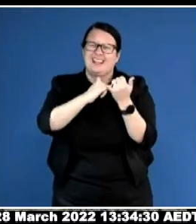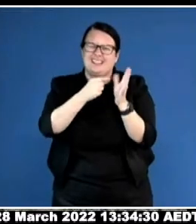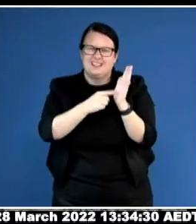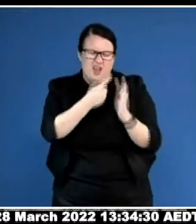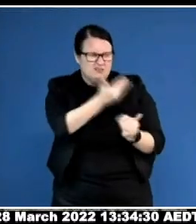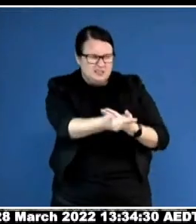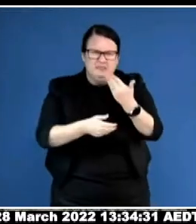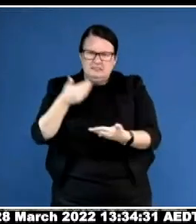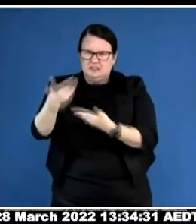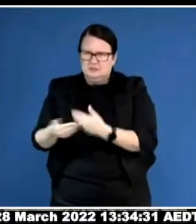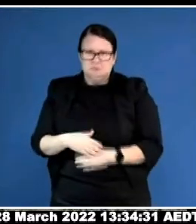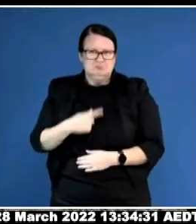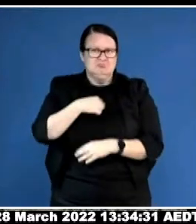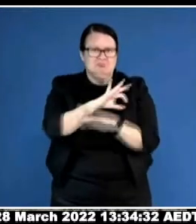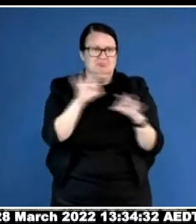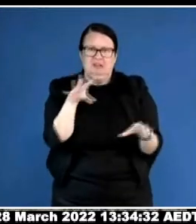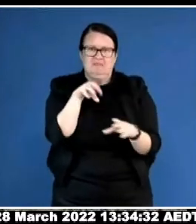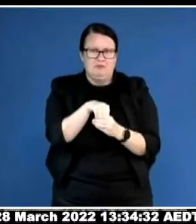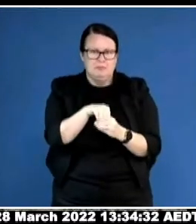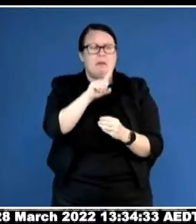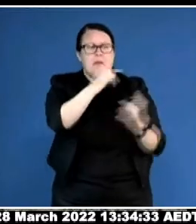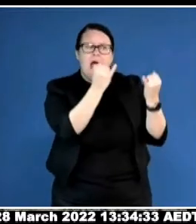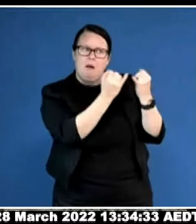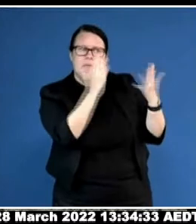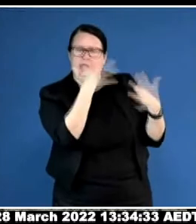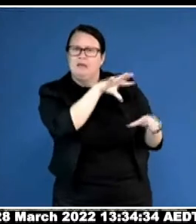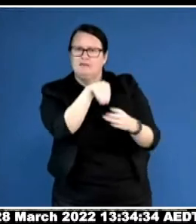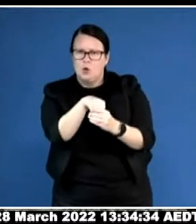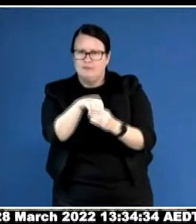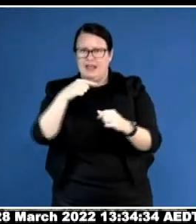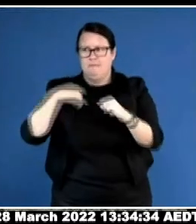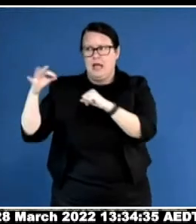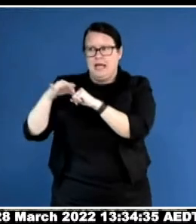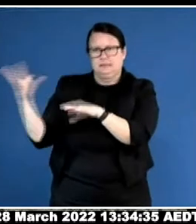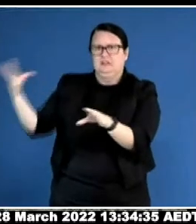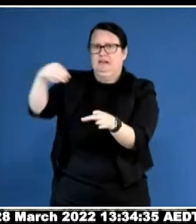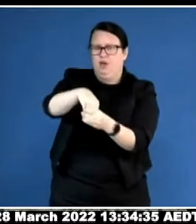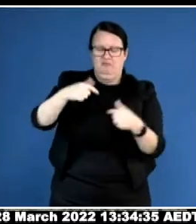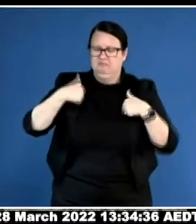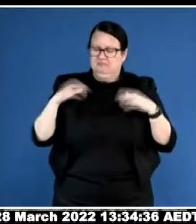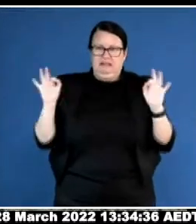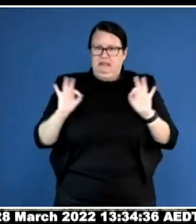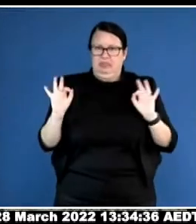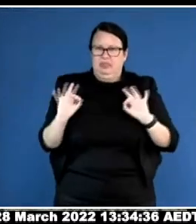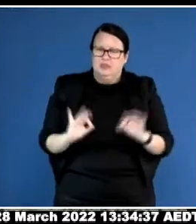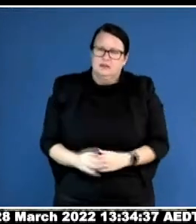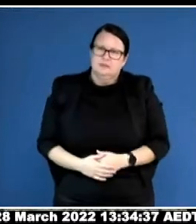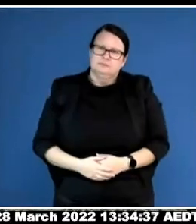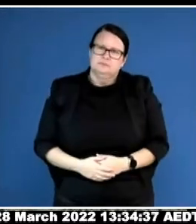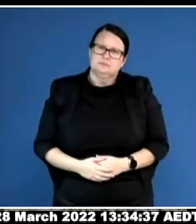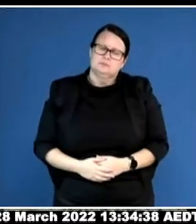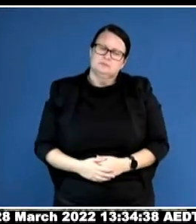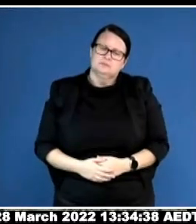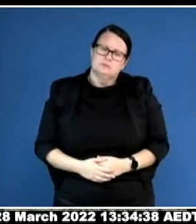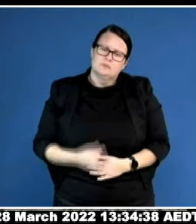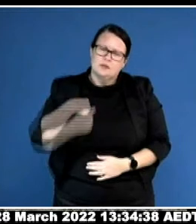I didn't have involvement with them, but my uncle did, and my husband did through all of that. I remember my